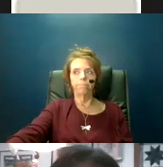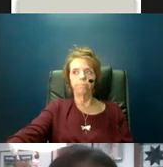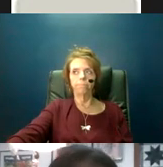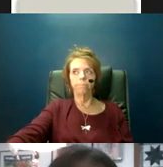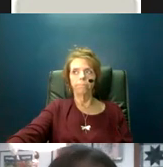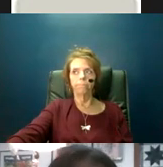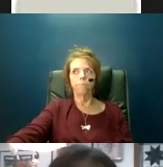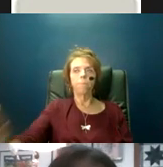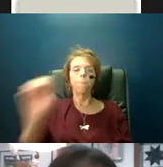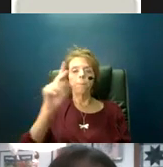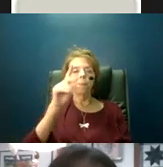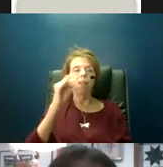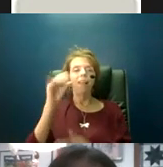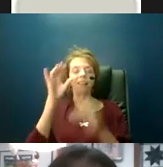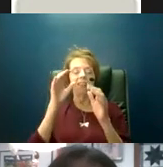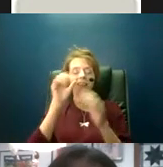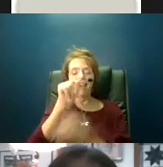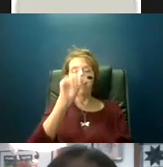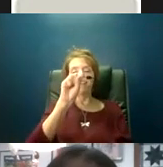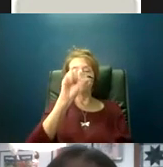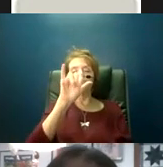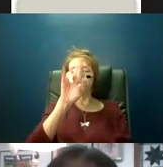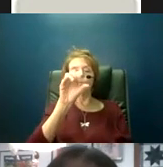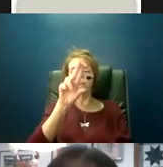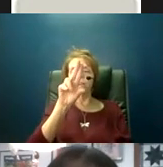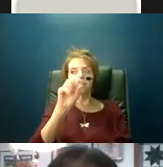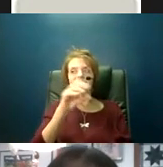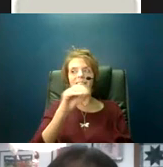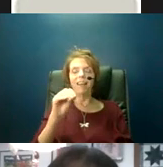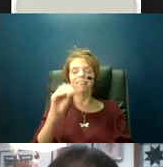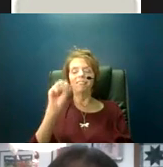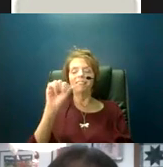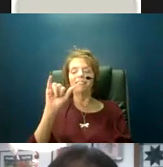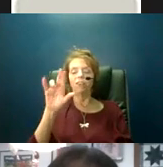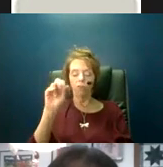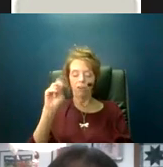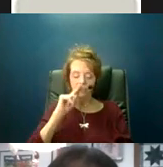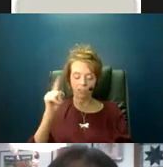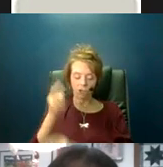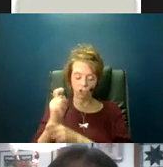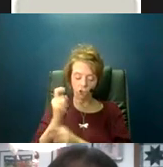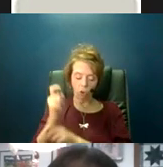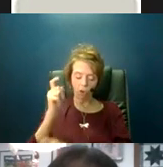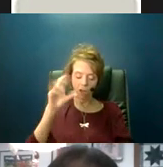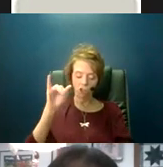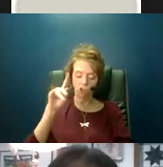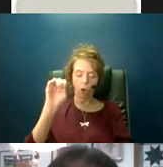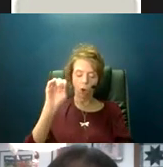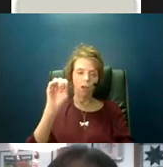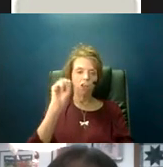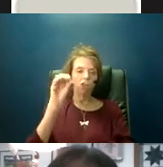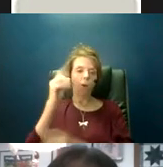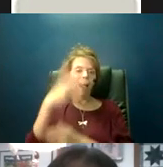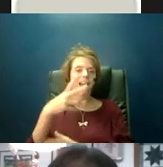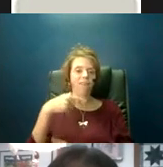Ashley, the asynchronous synchronous was a kind of a joke tweet. So I would say half of the things